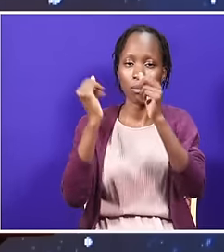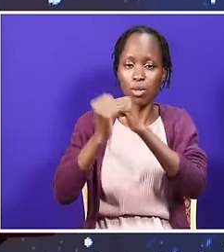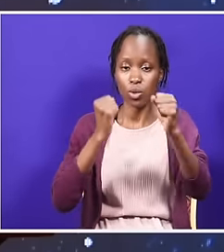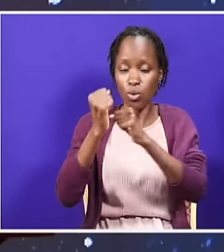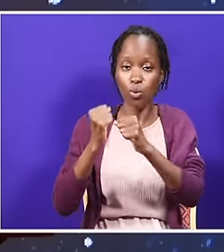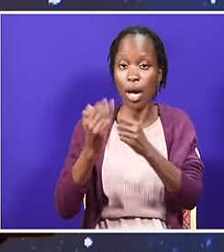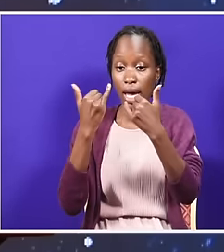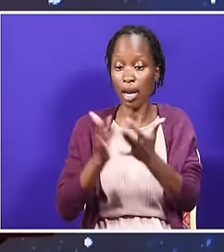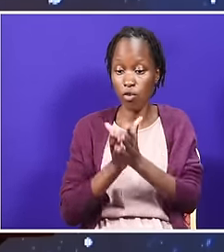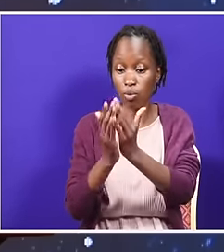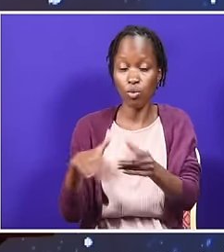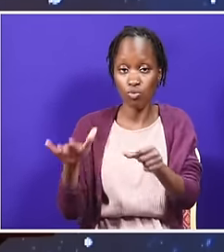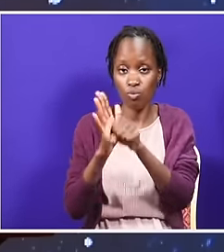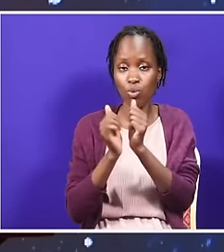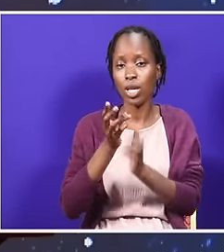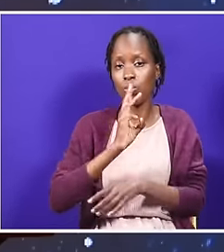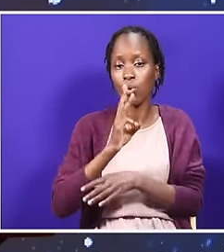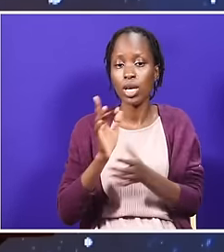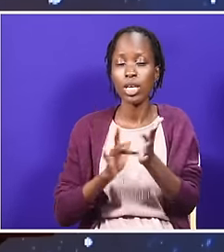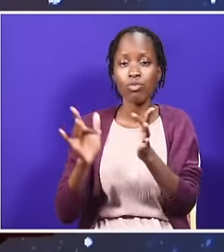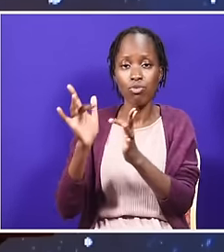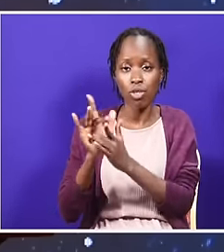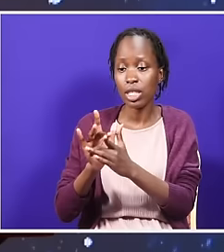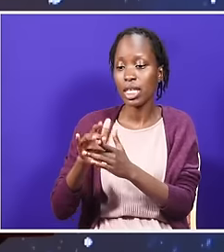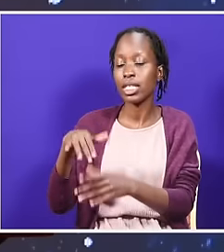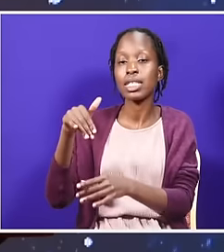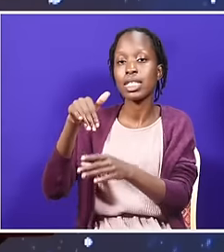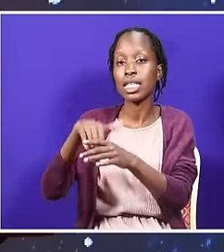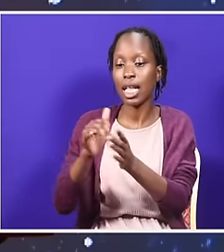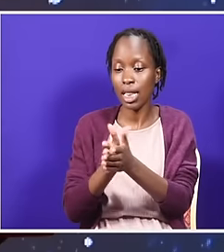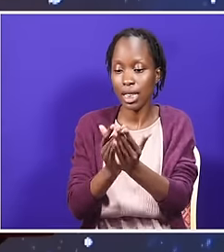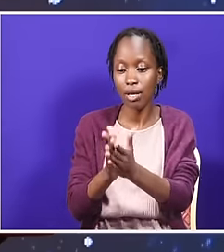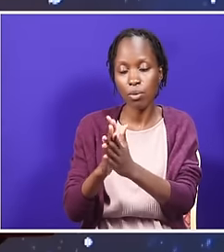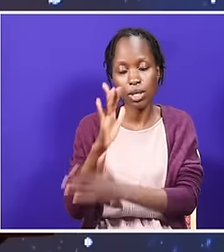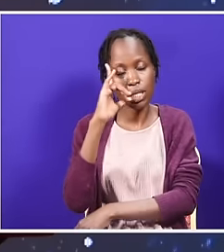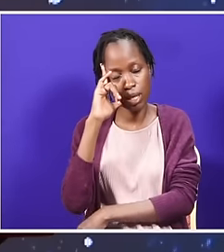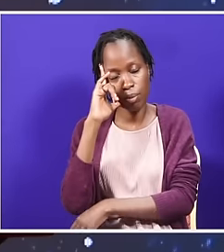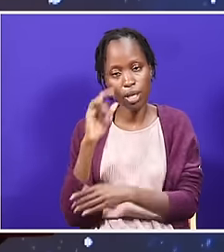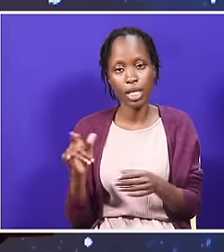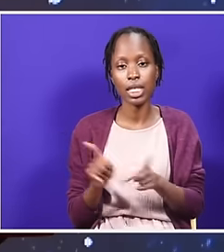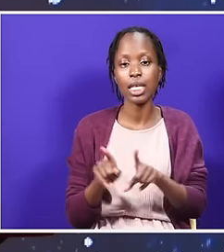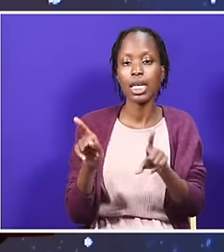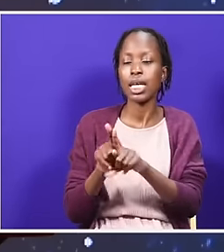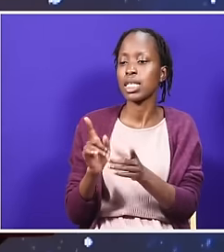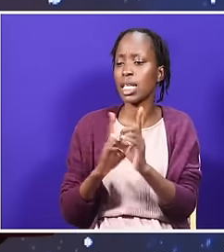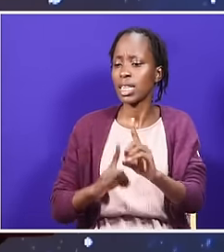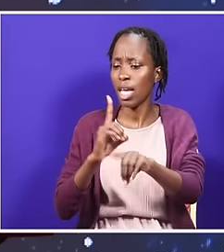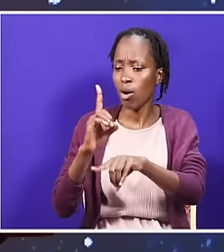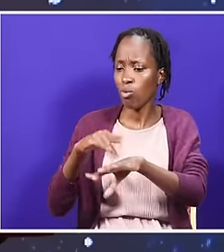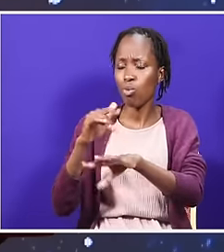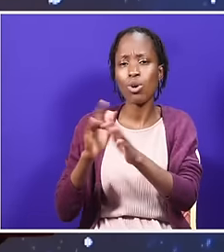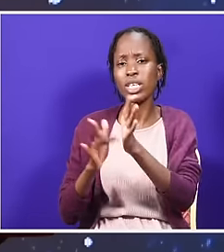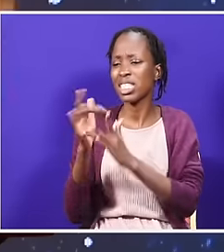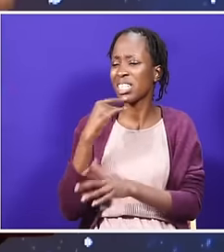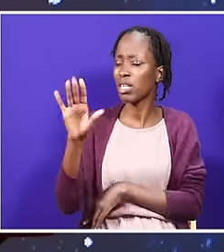already filling up. And Jesus himself was in the stern, asleep on the cushion. And they woke him and said to